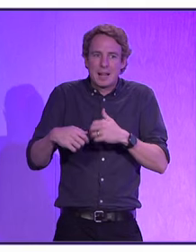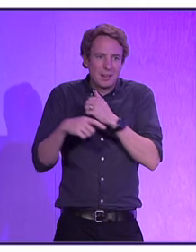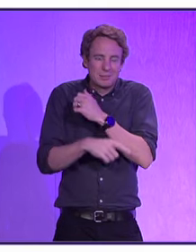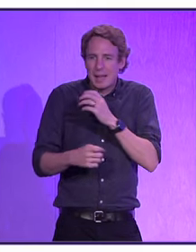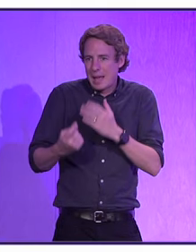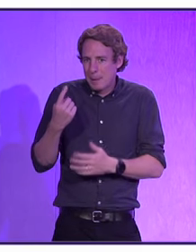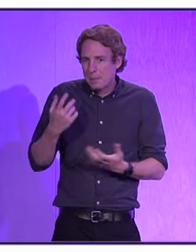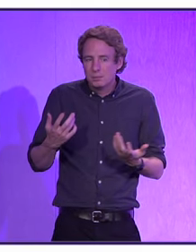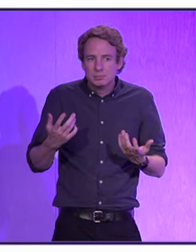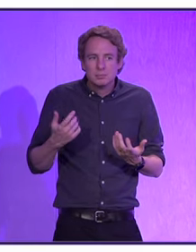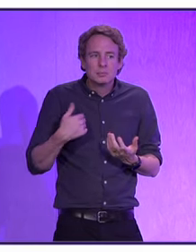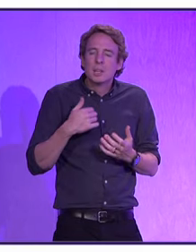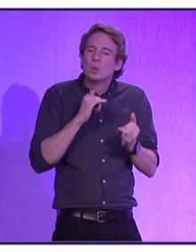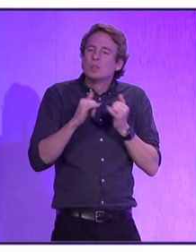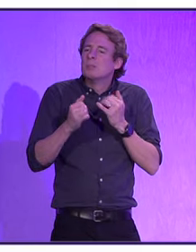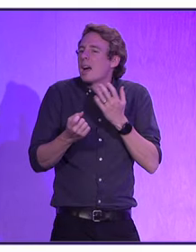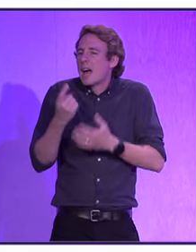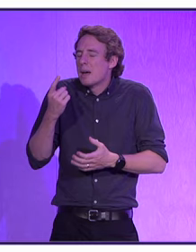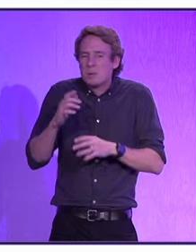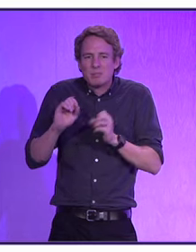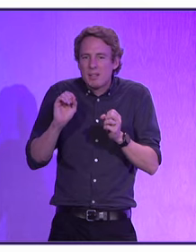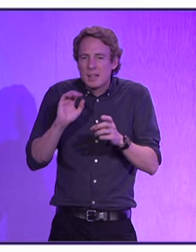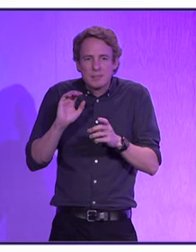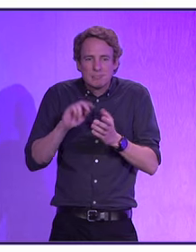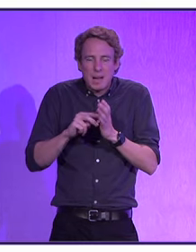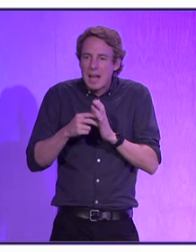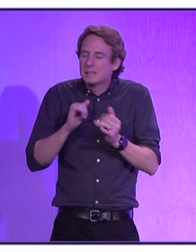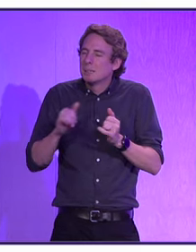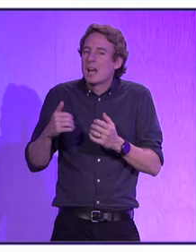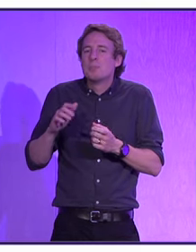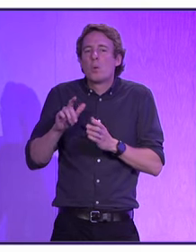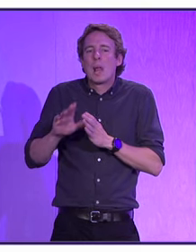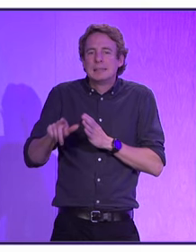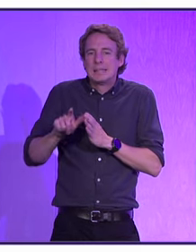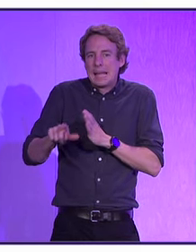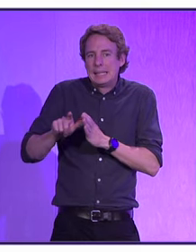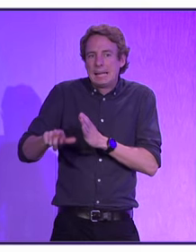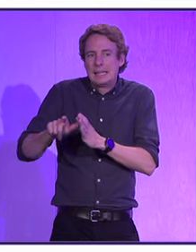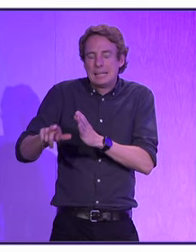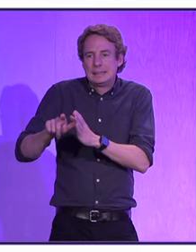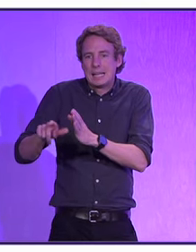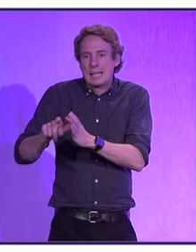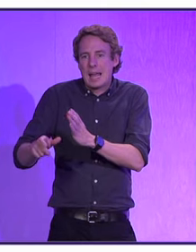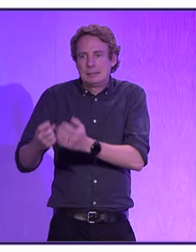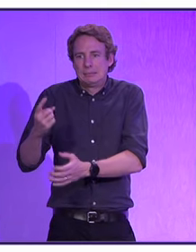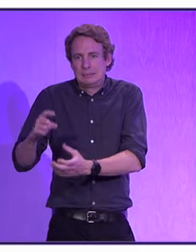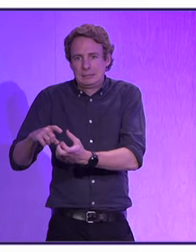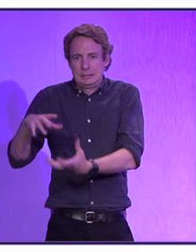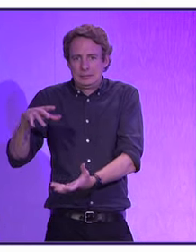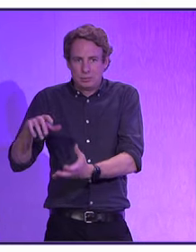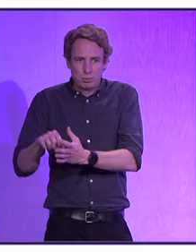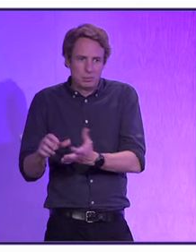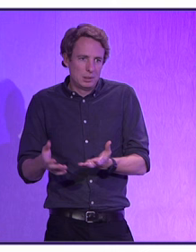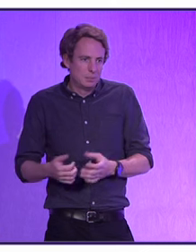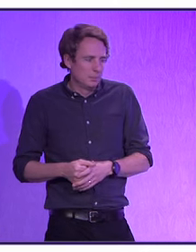intentional, sometimes it's just, you know, we'll just get there. We'll, someone else down the road, kicking the ball down the road, someone else will deal with it. And we